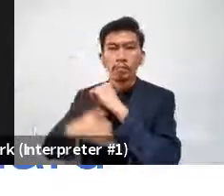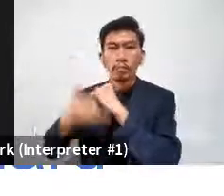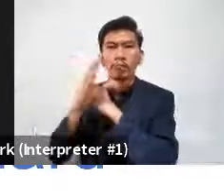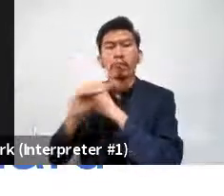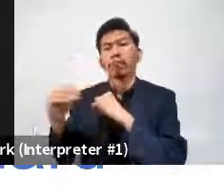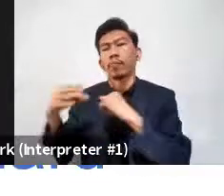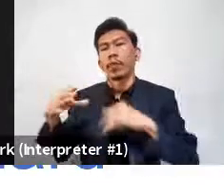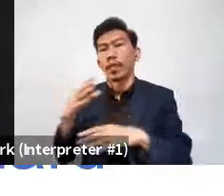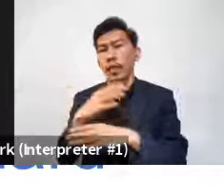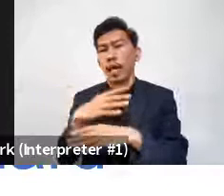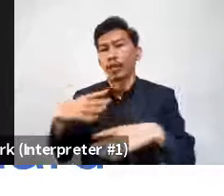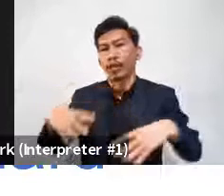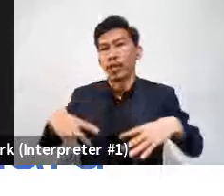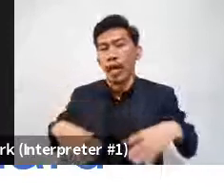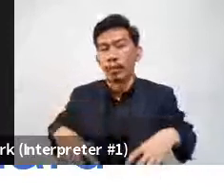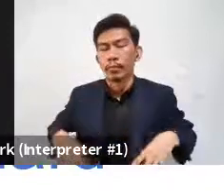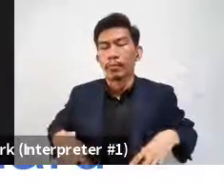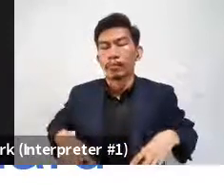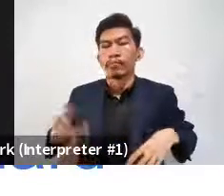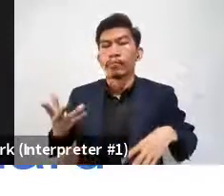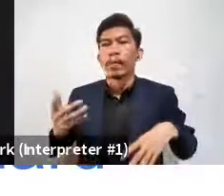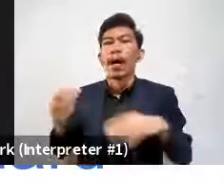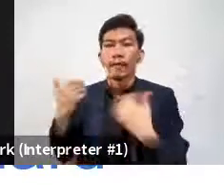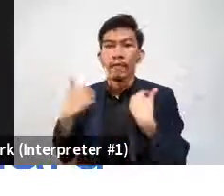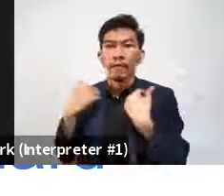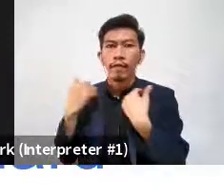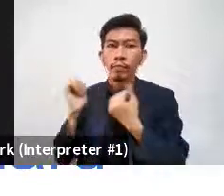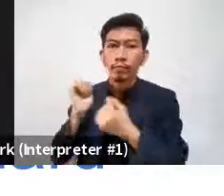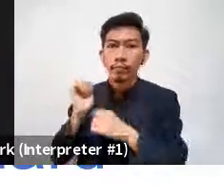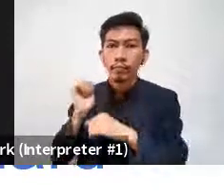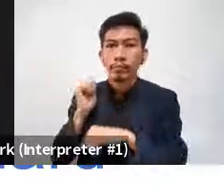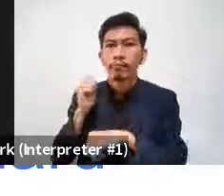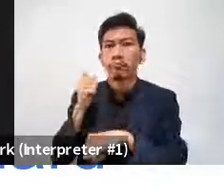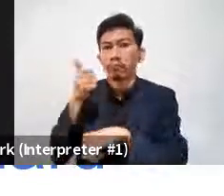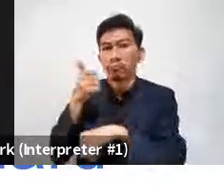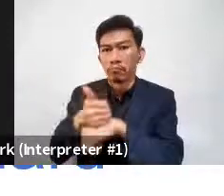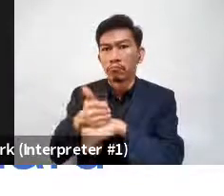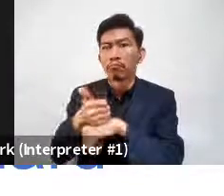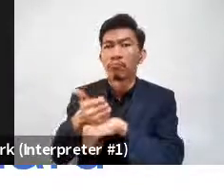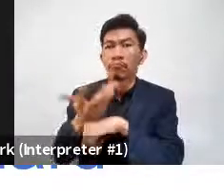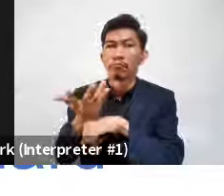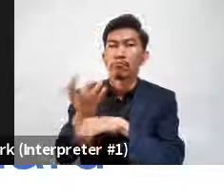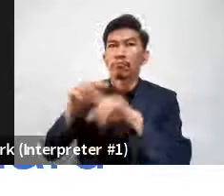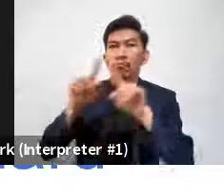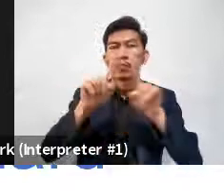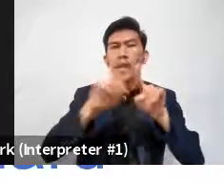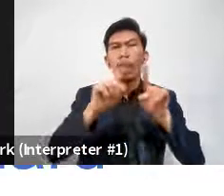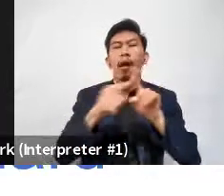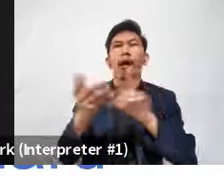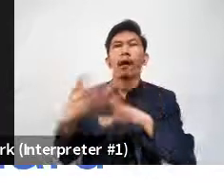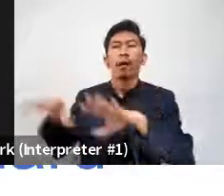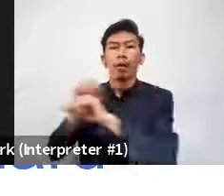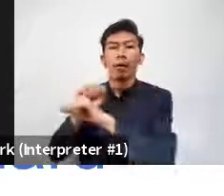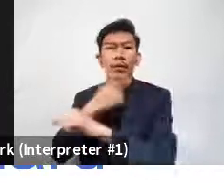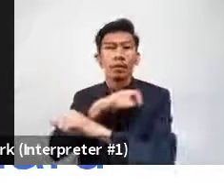introducing socialized medicine after pandemic, after the Spanish influenza. So, and after that, we begin to realize that the government